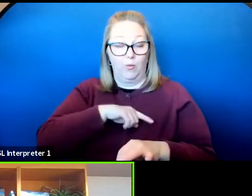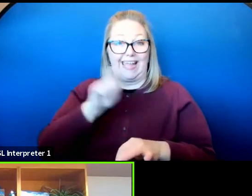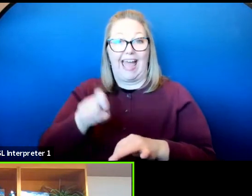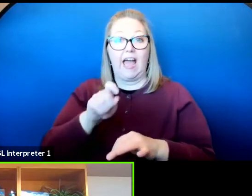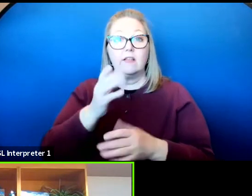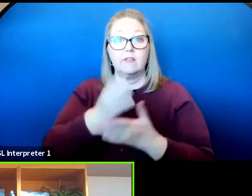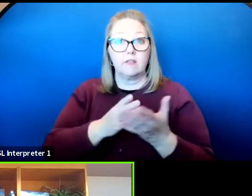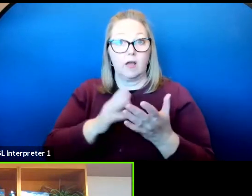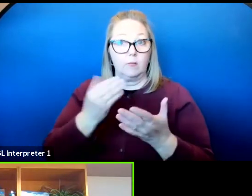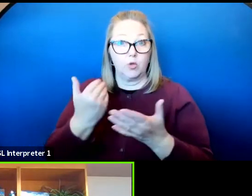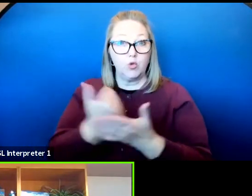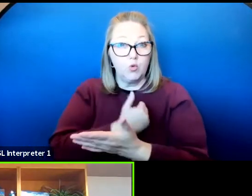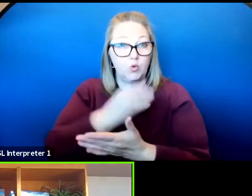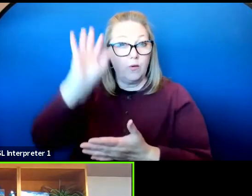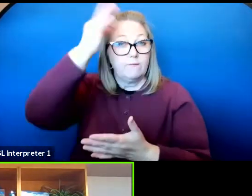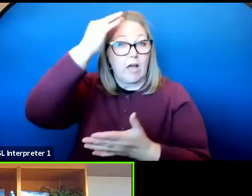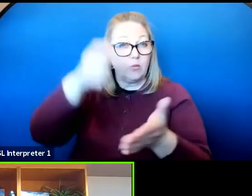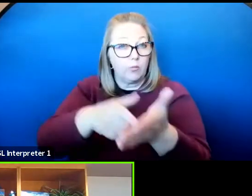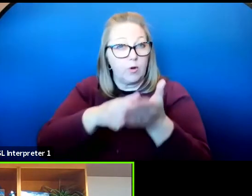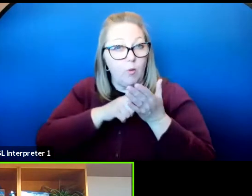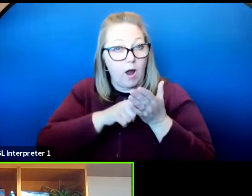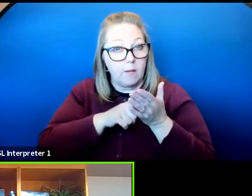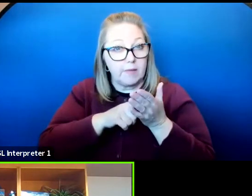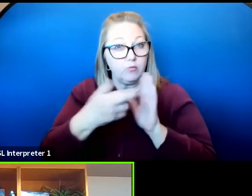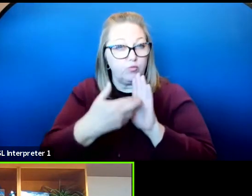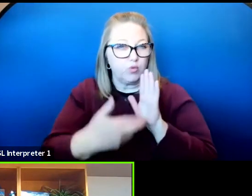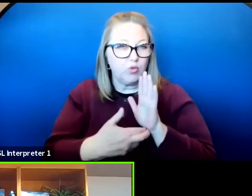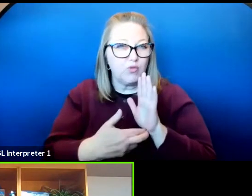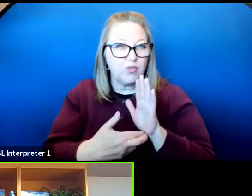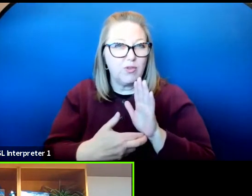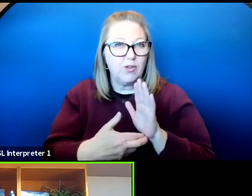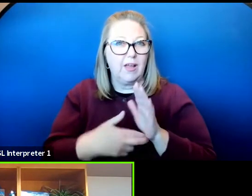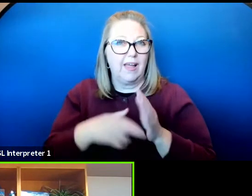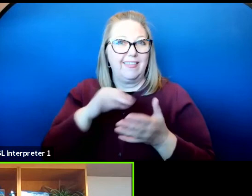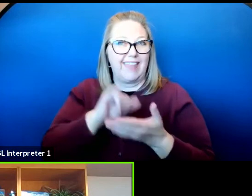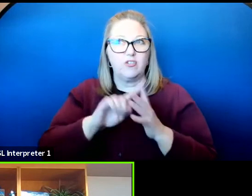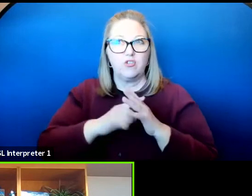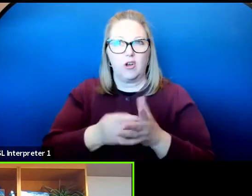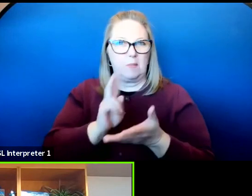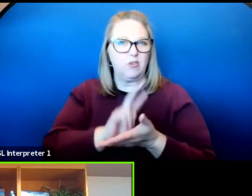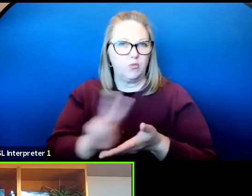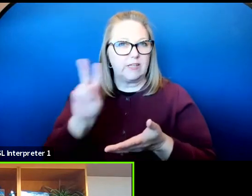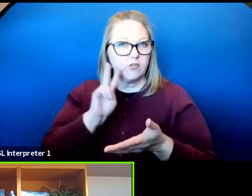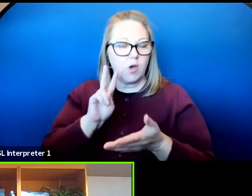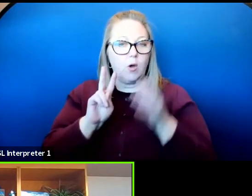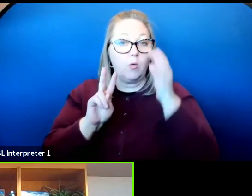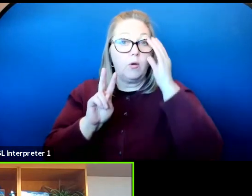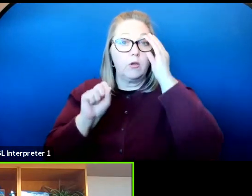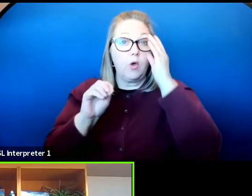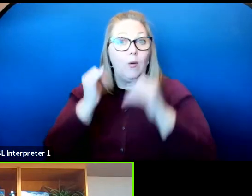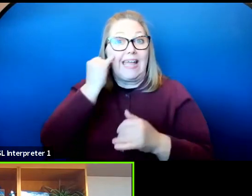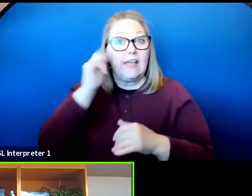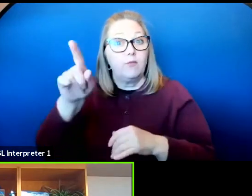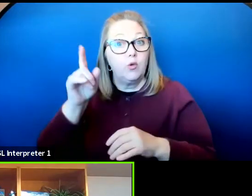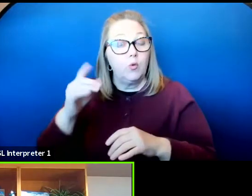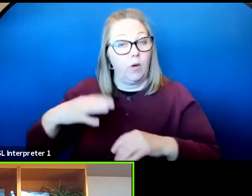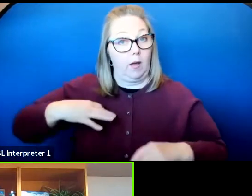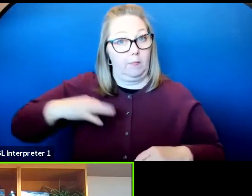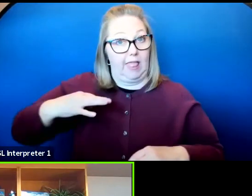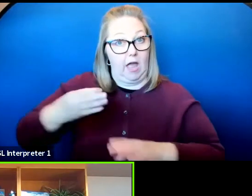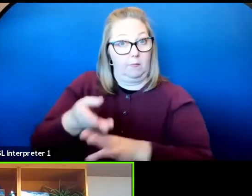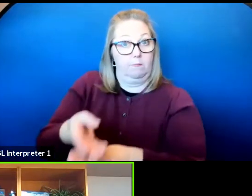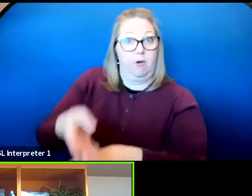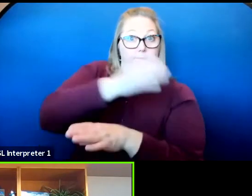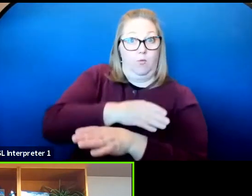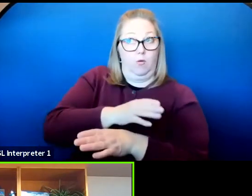requirements based on the second round of dollars. So that went into effect about 2 weeks ago. With that, prior to that, we had